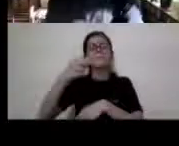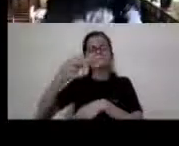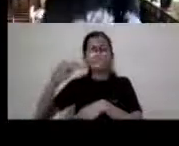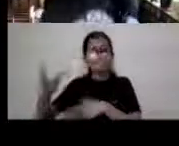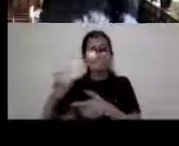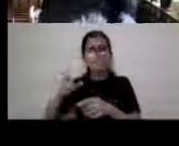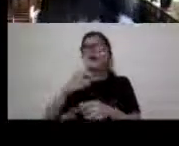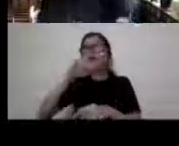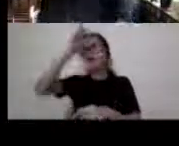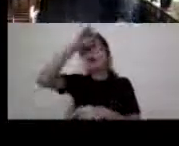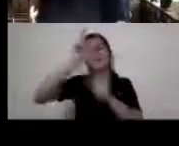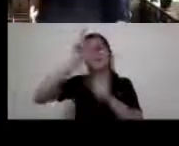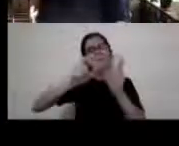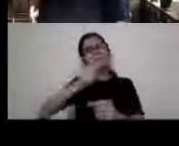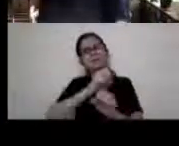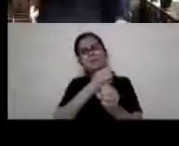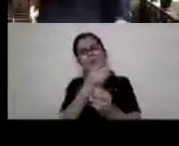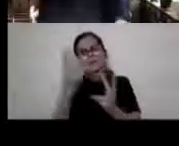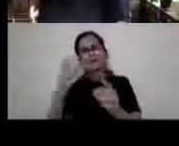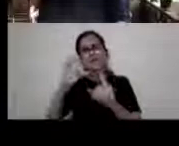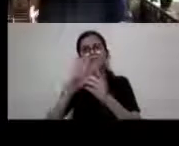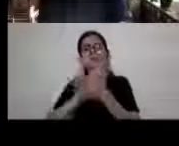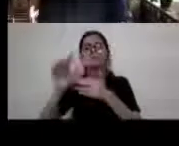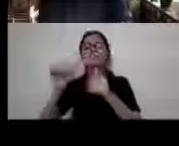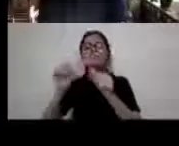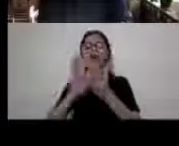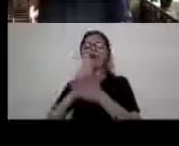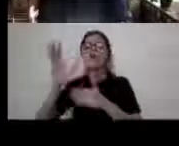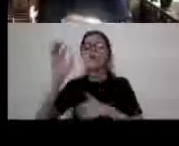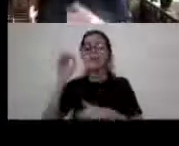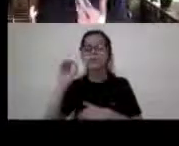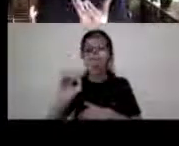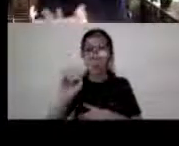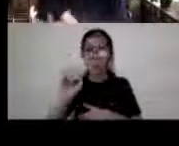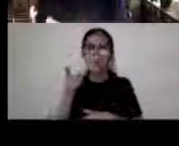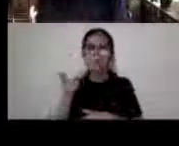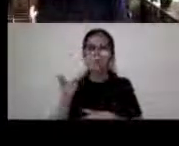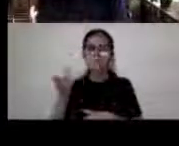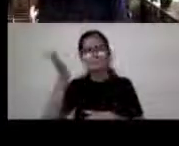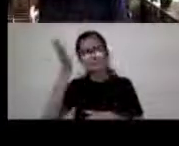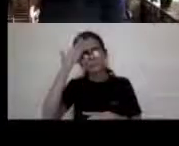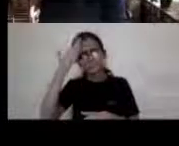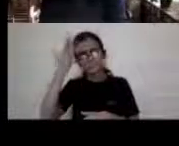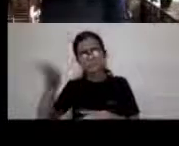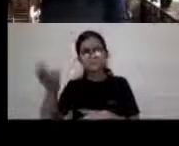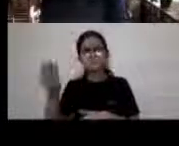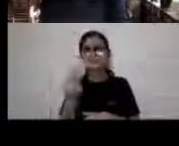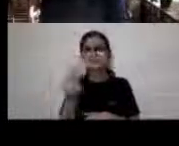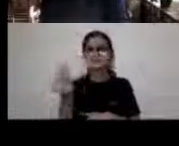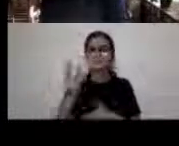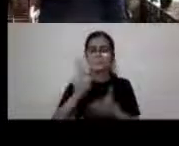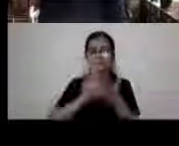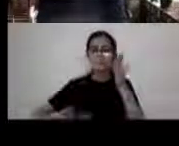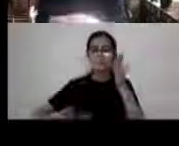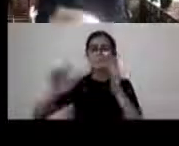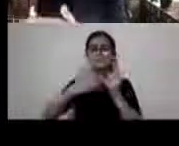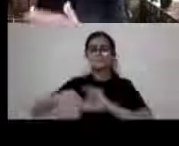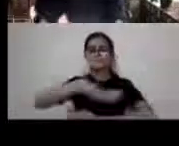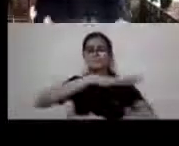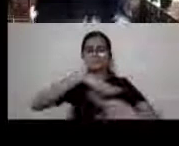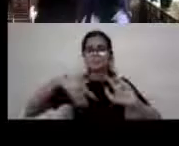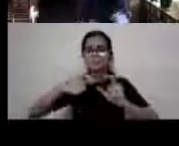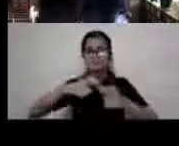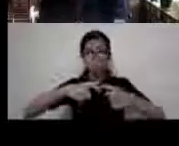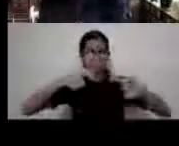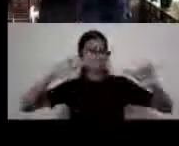German knows that Dachau is the synonymous with the cruelties that National Socialism has brought